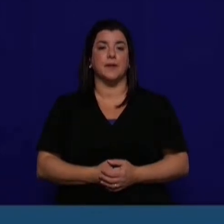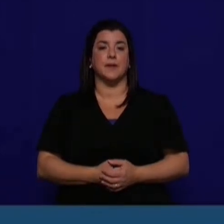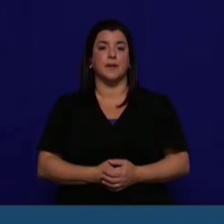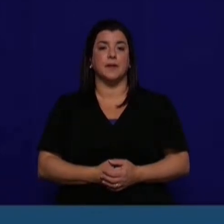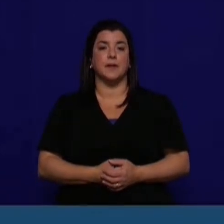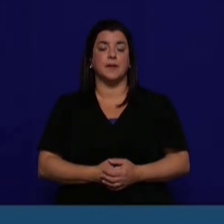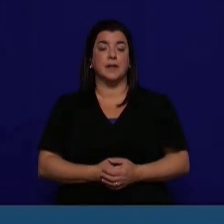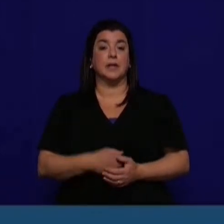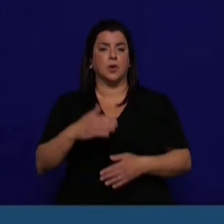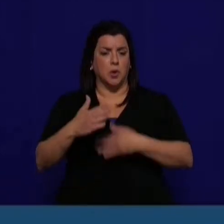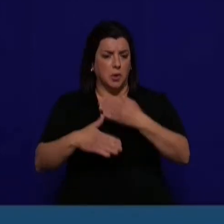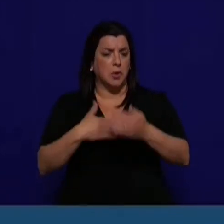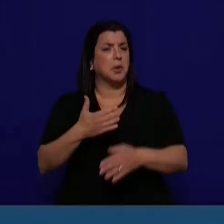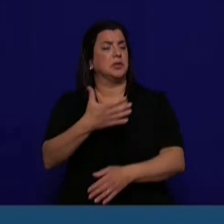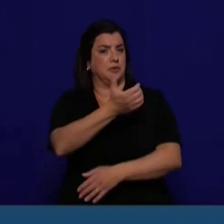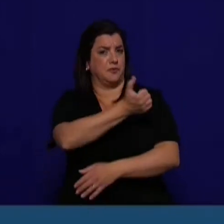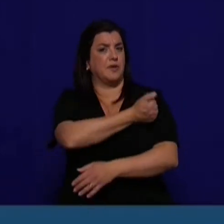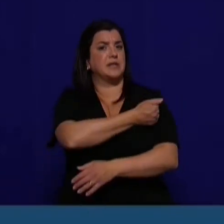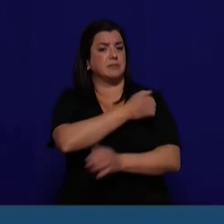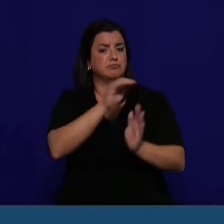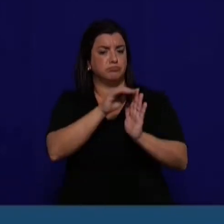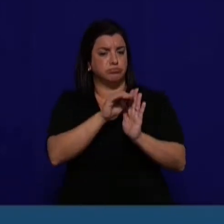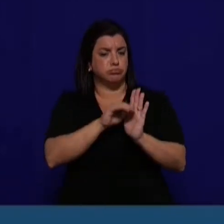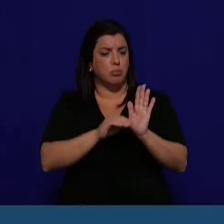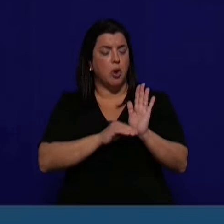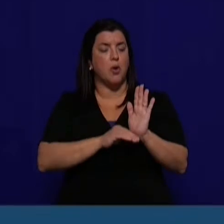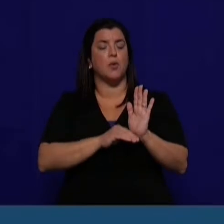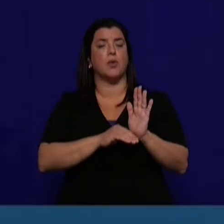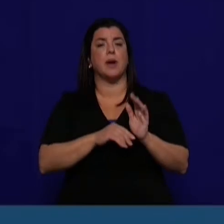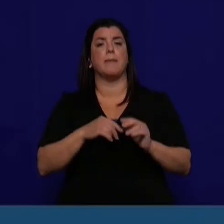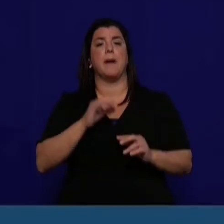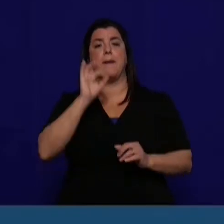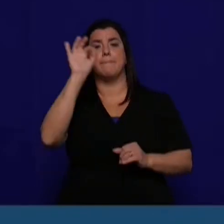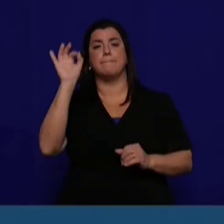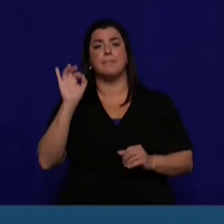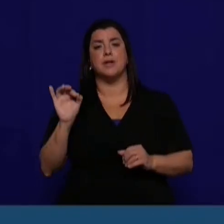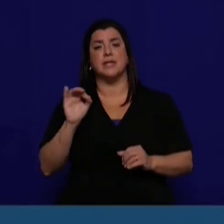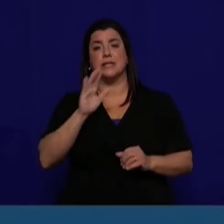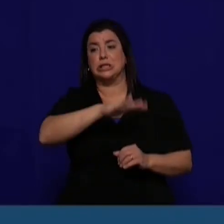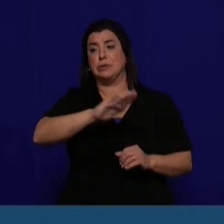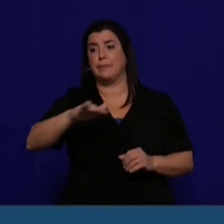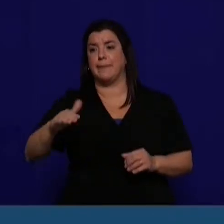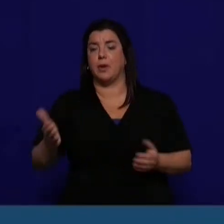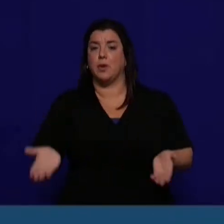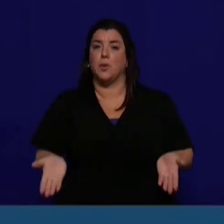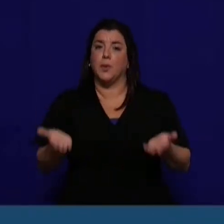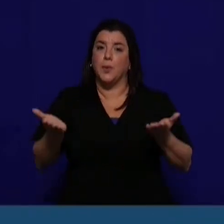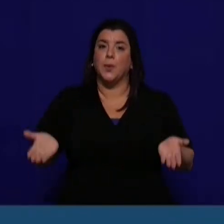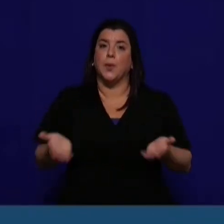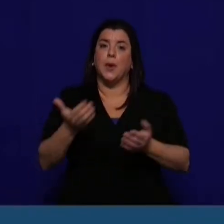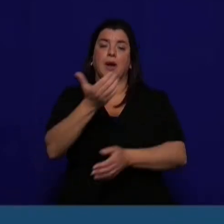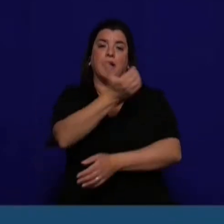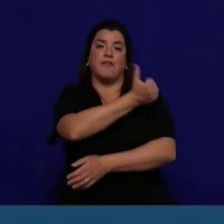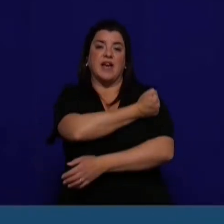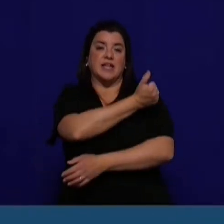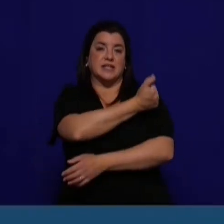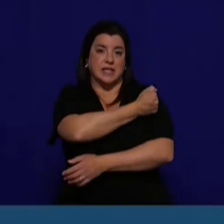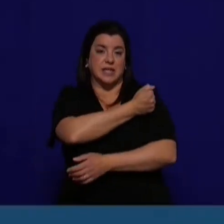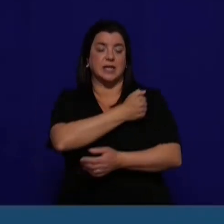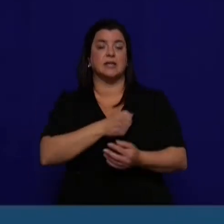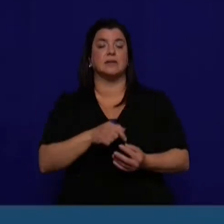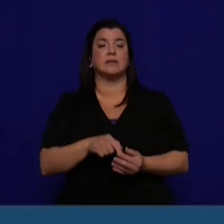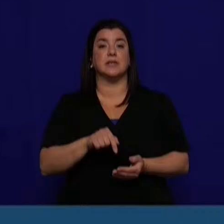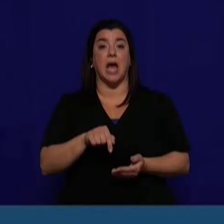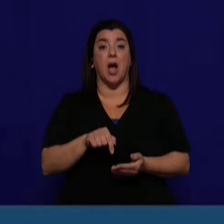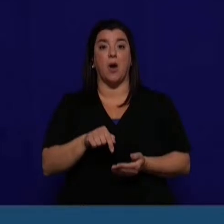with the vaccination program, covering a higher percentage of our population with the vaccine to actually have